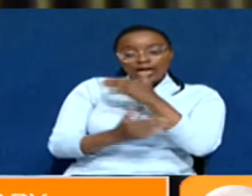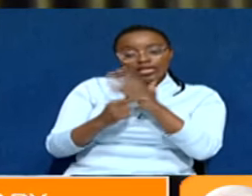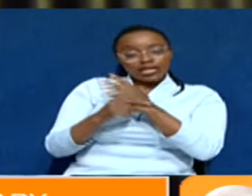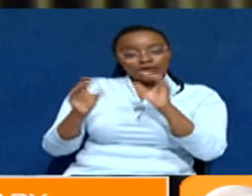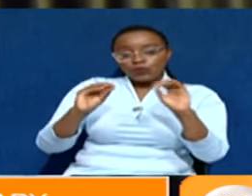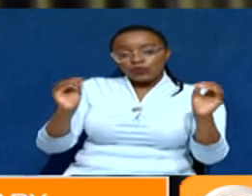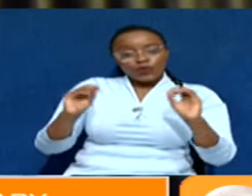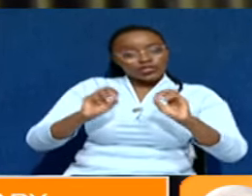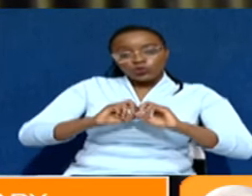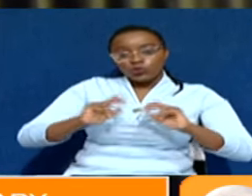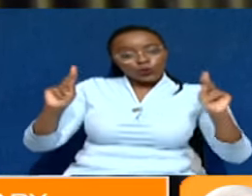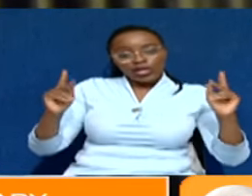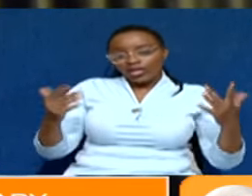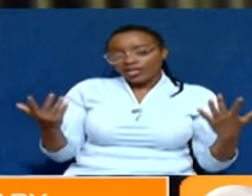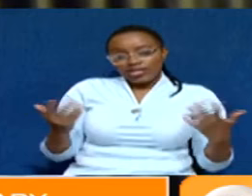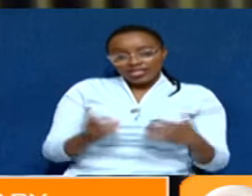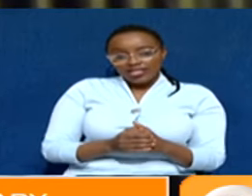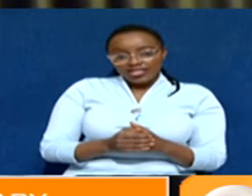also.